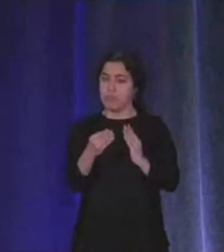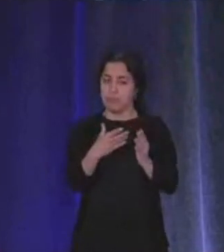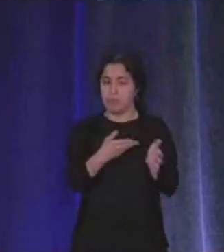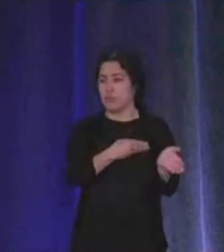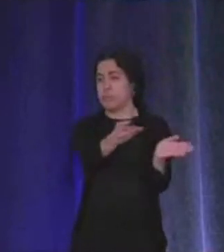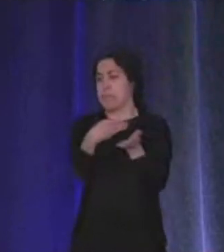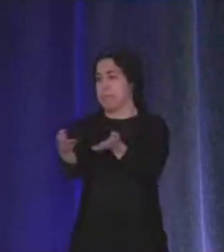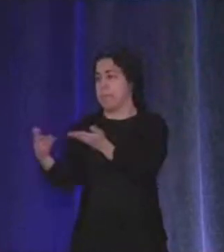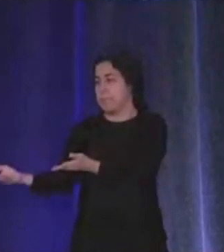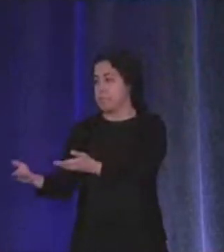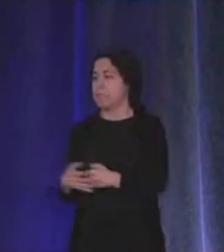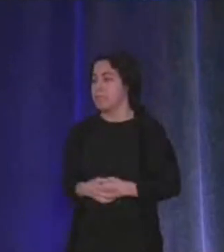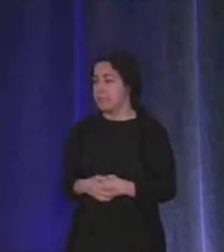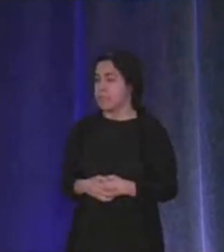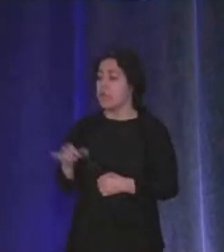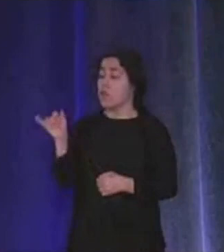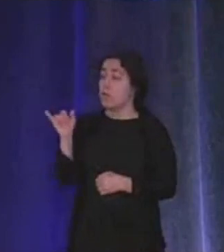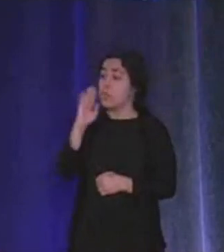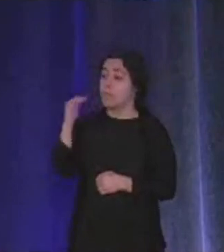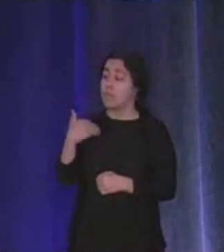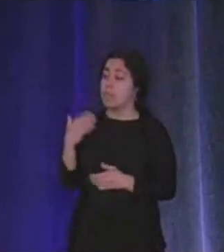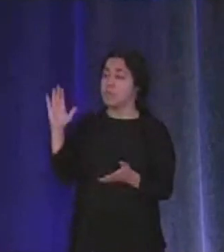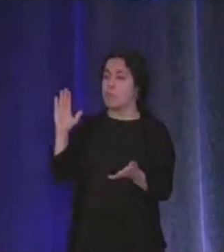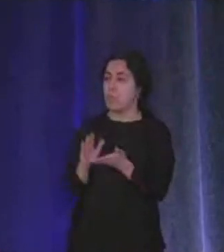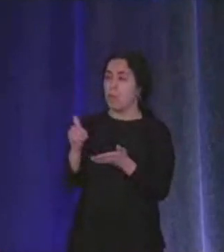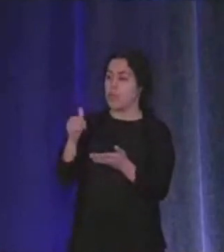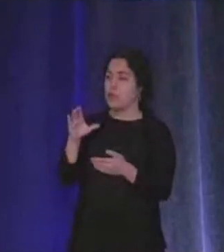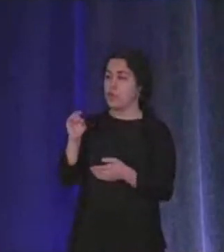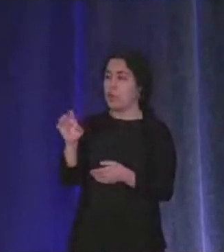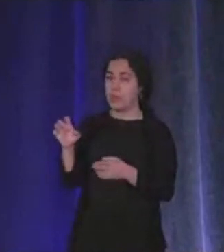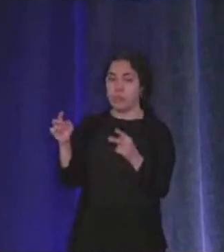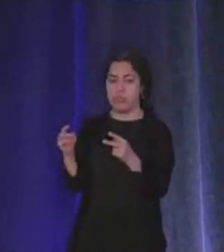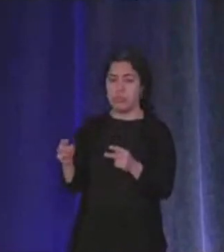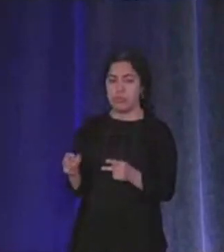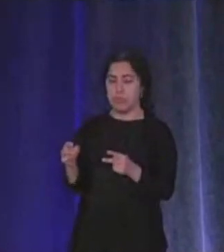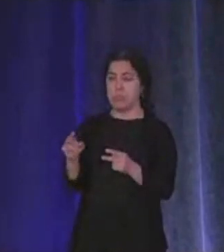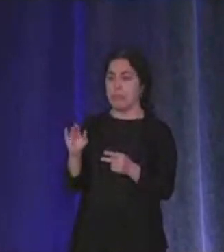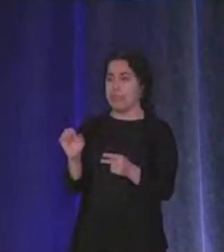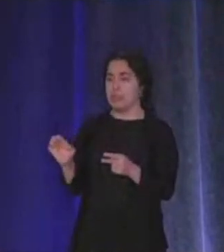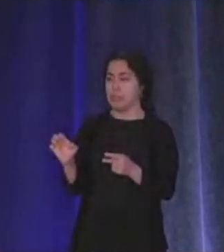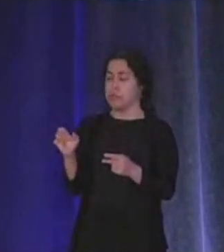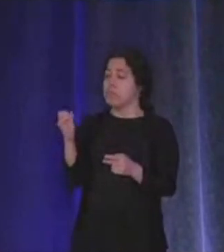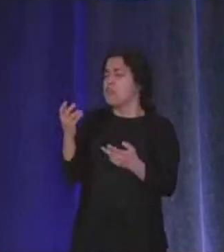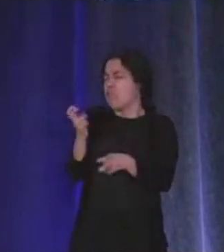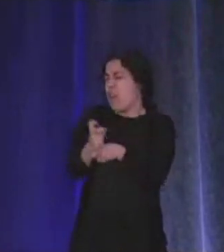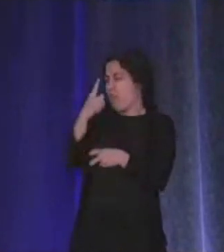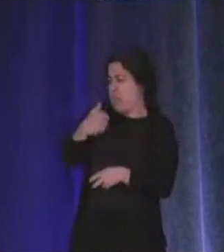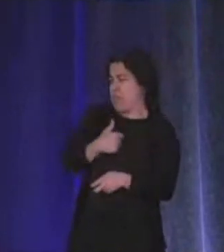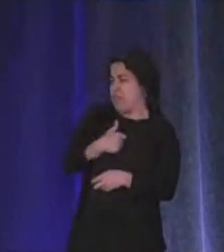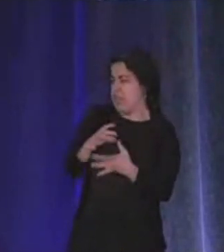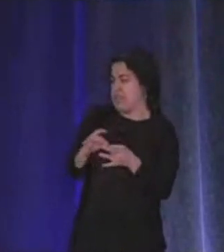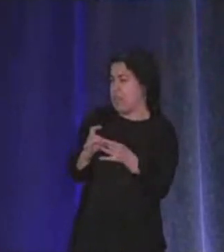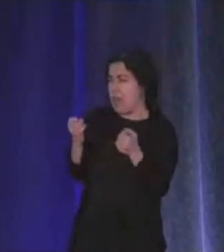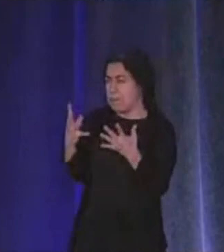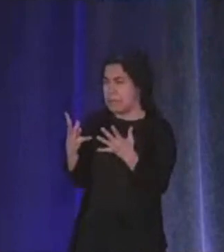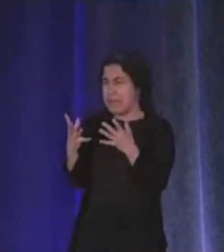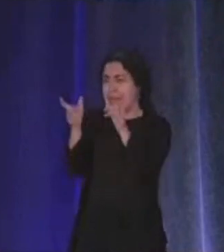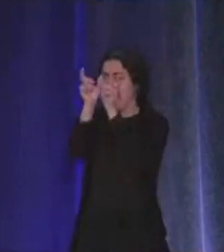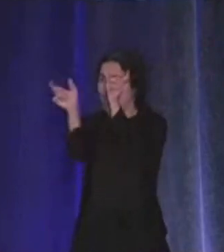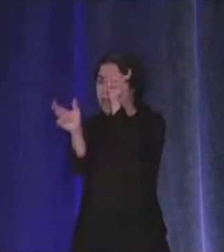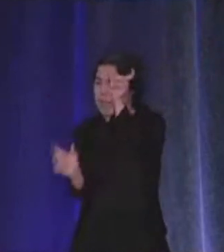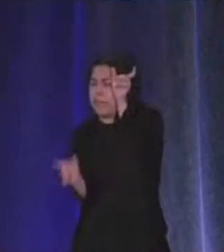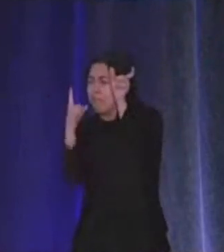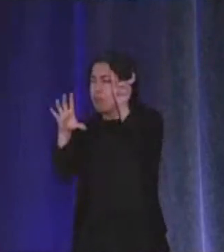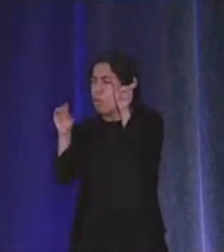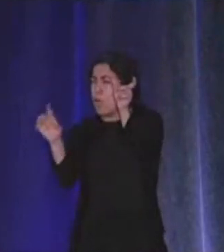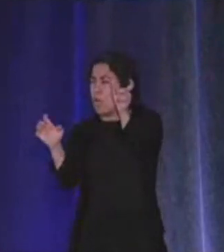And then you're going to have a much smaller code base. Now, it's kind of hard for me to really say, like, how many lines of code are